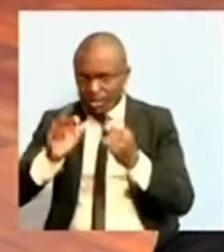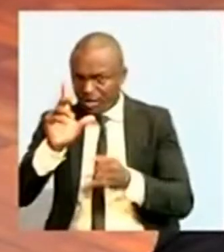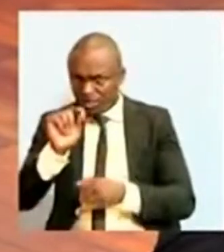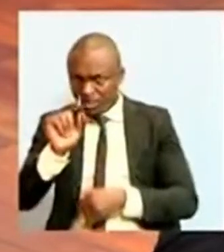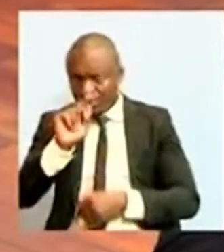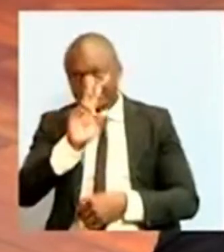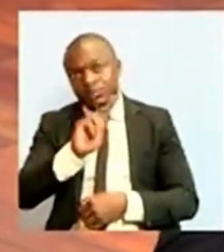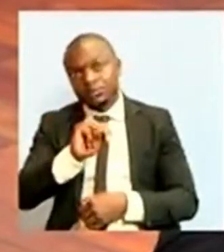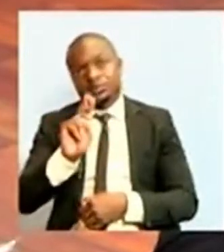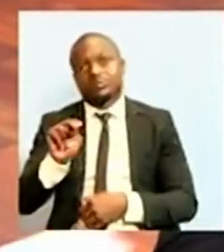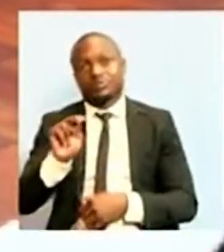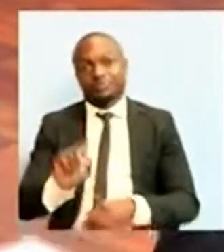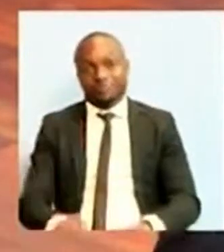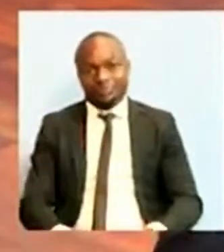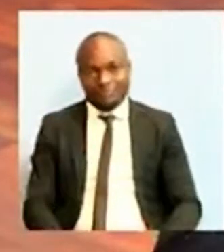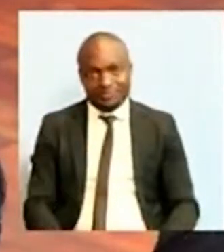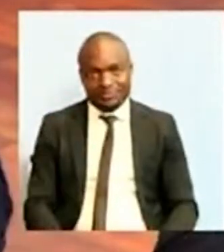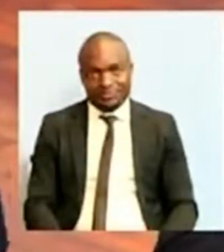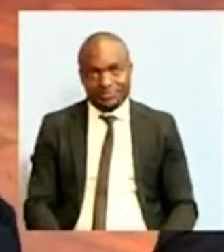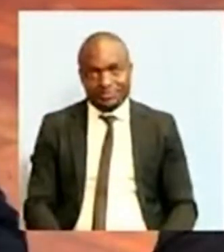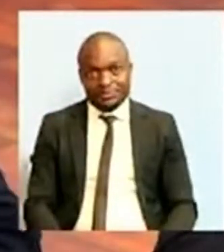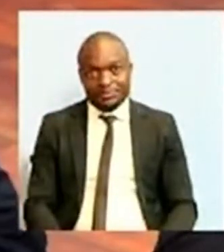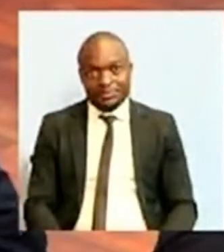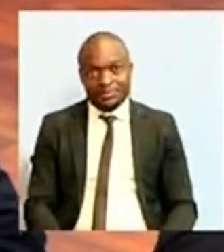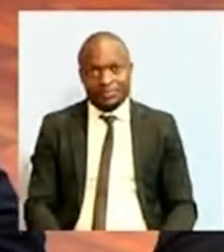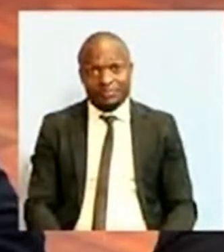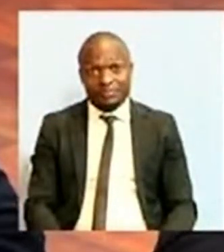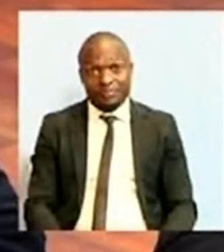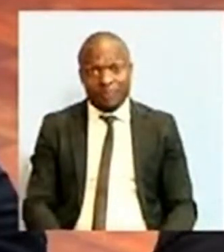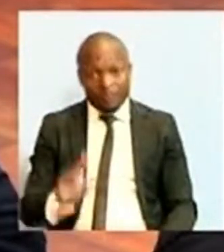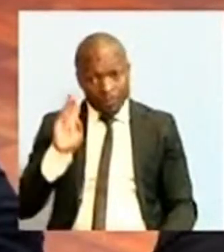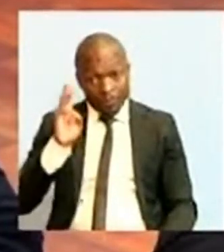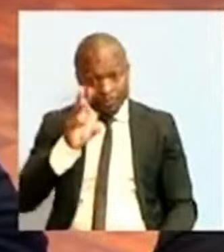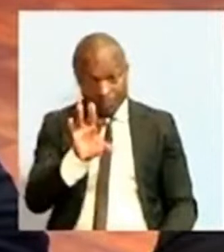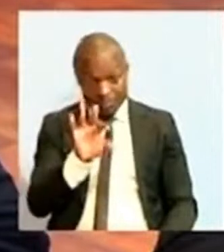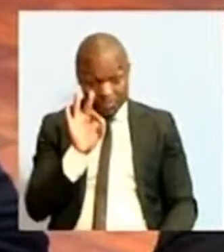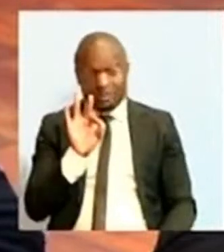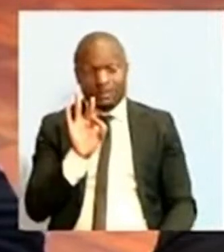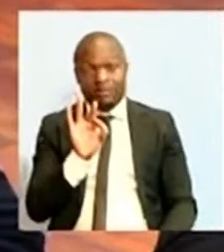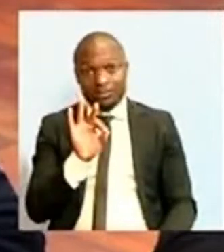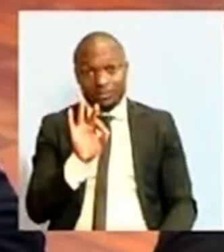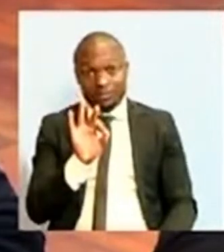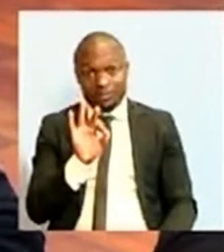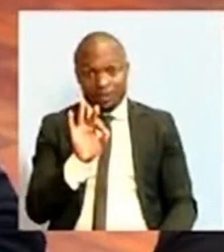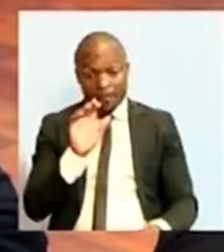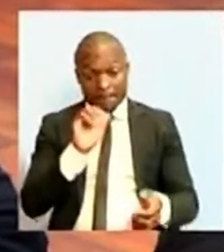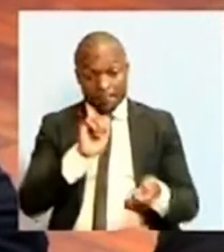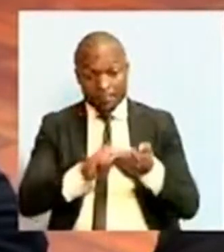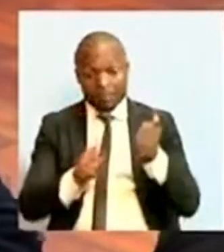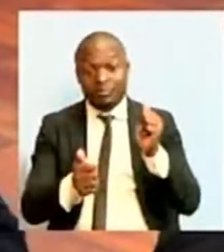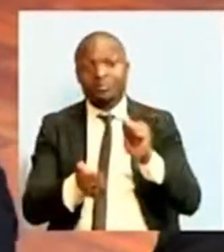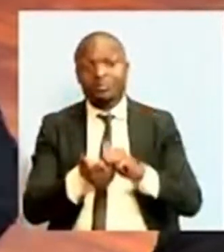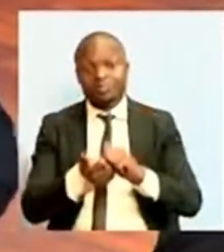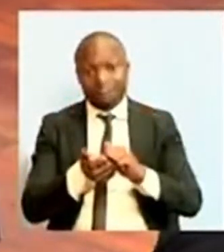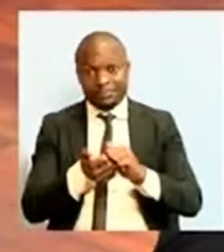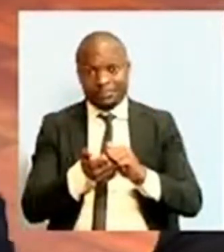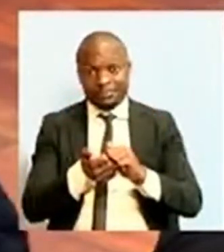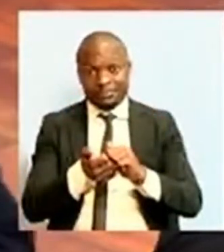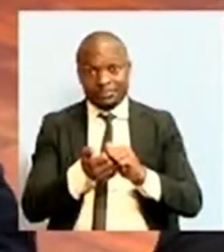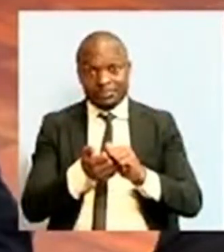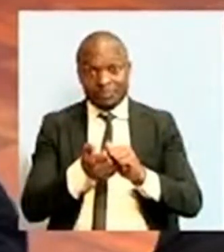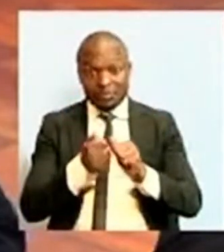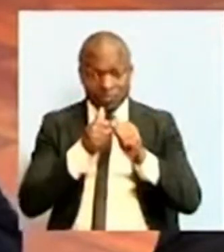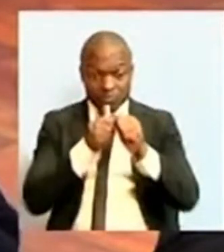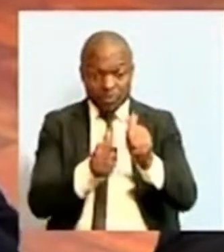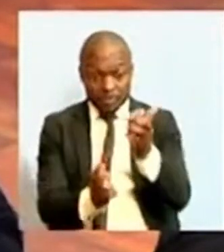2022, and we'll be picking the queries per the